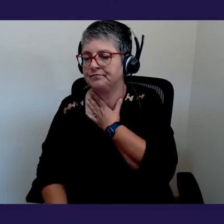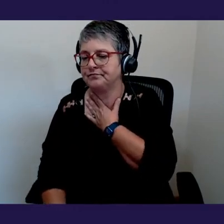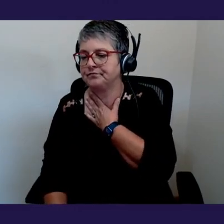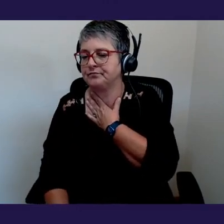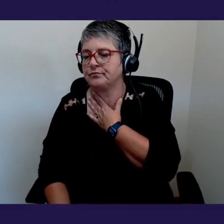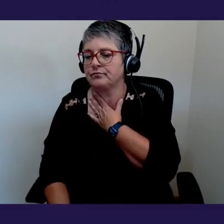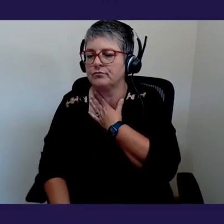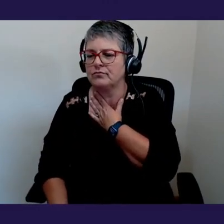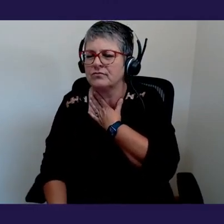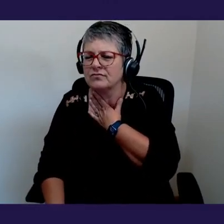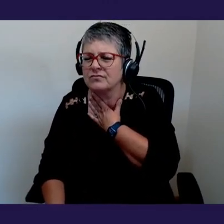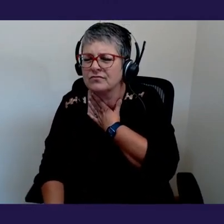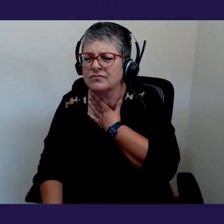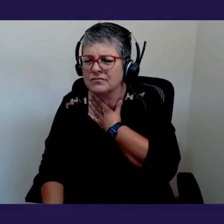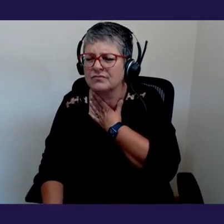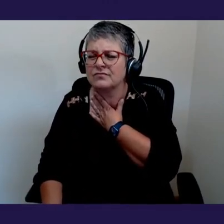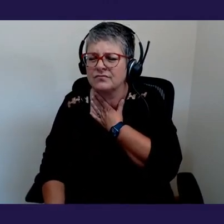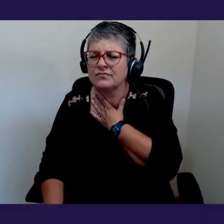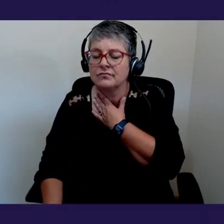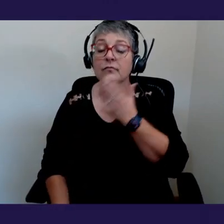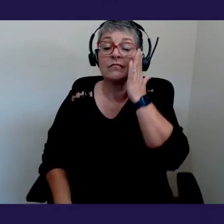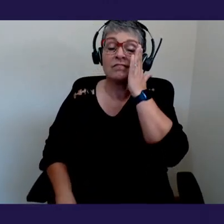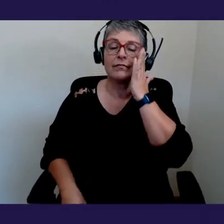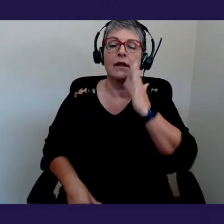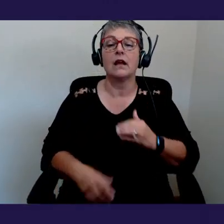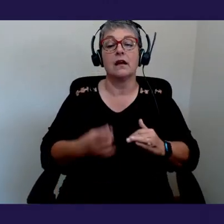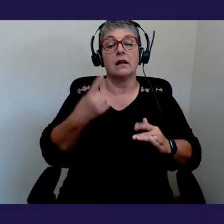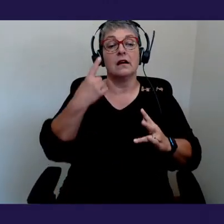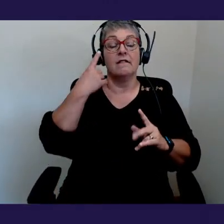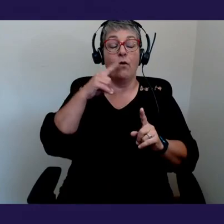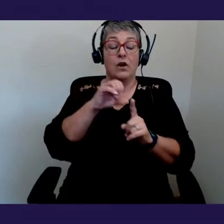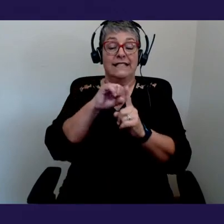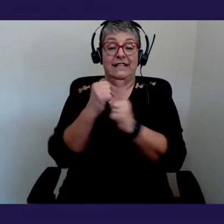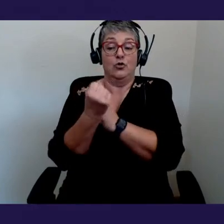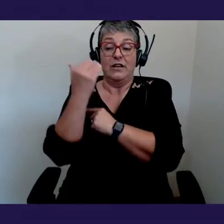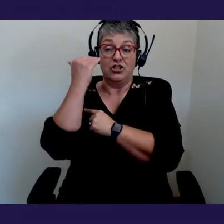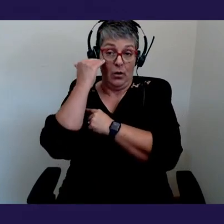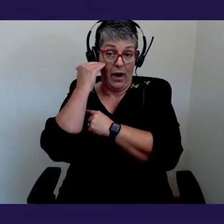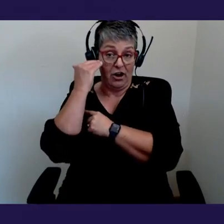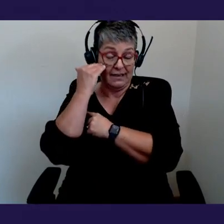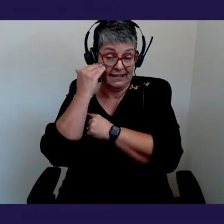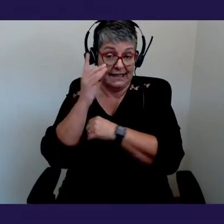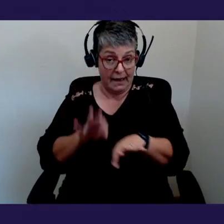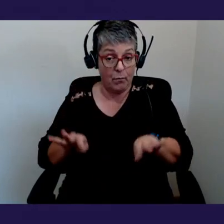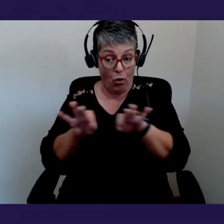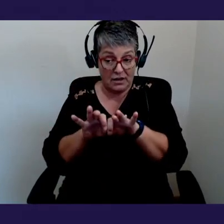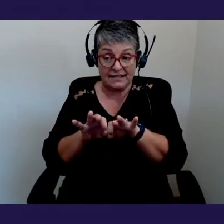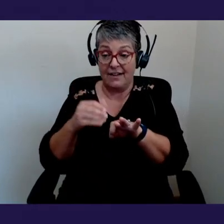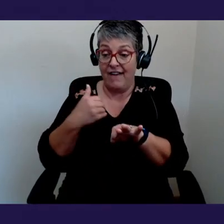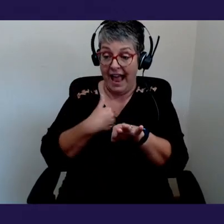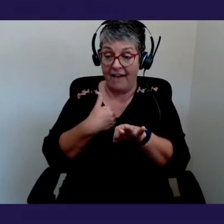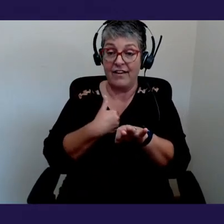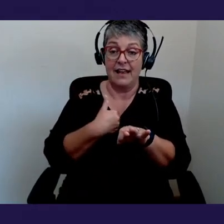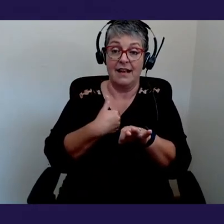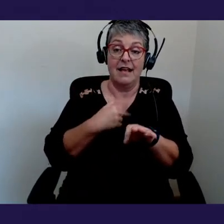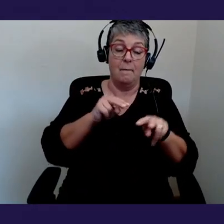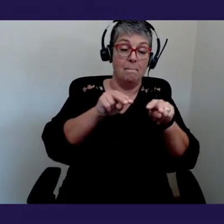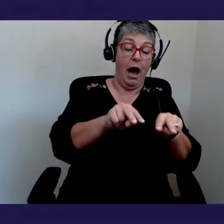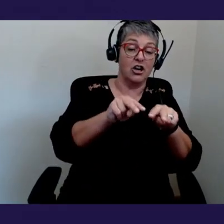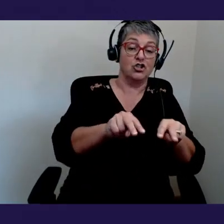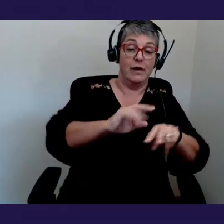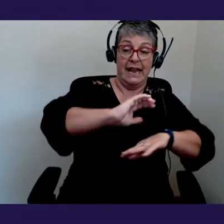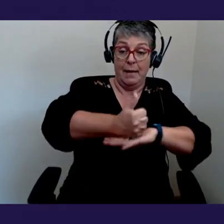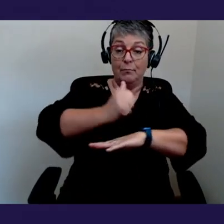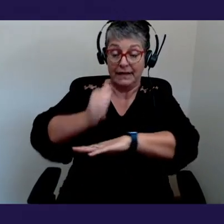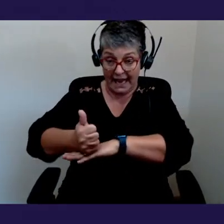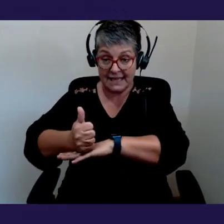Indeed, excellent points. For situational awareness, the importance of having media monitoring in place, of being able